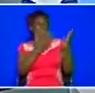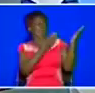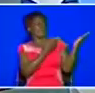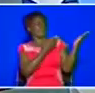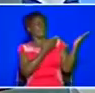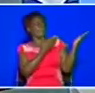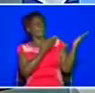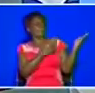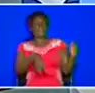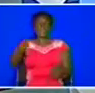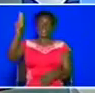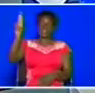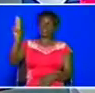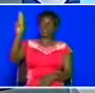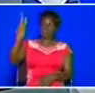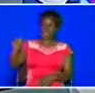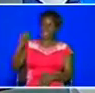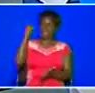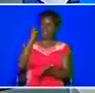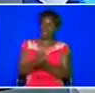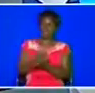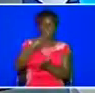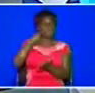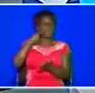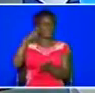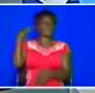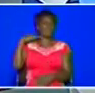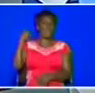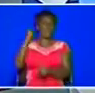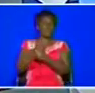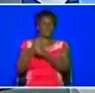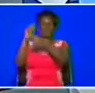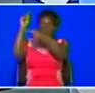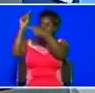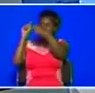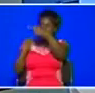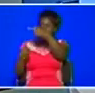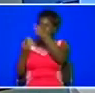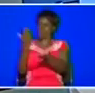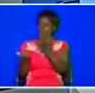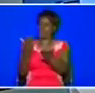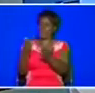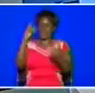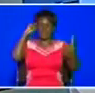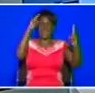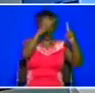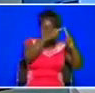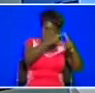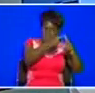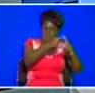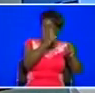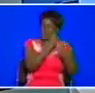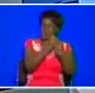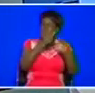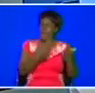War. All right, the UN Office of Drugs and Crimes, when they are doing this ratio for comparison purposes, they usually